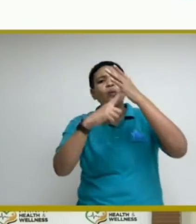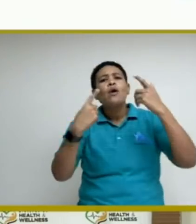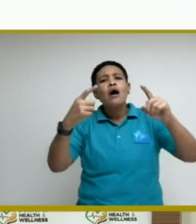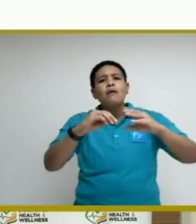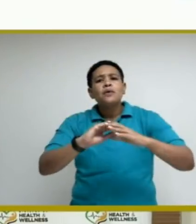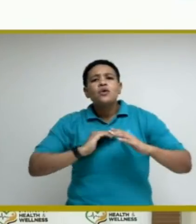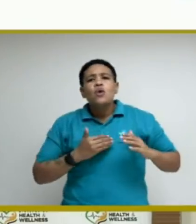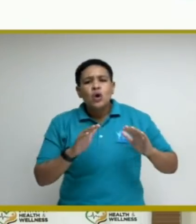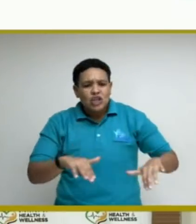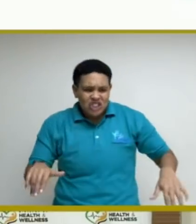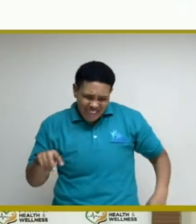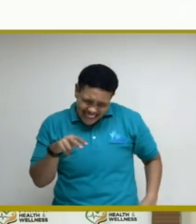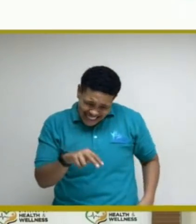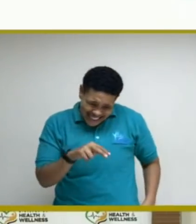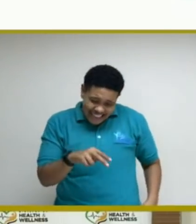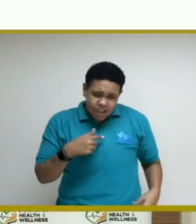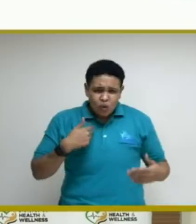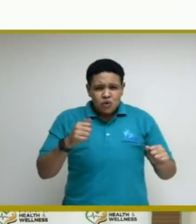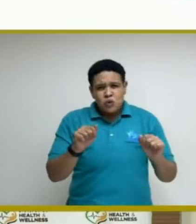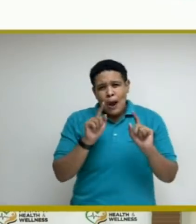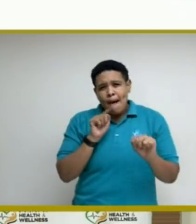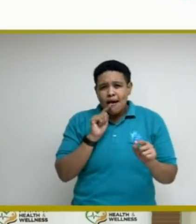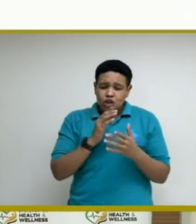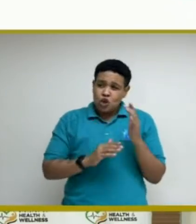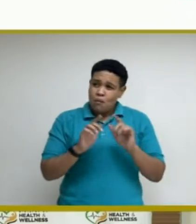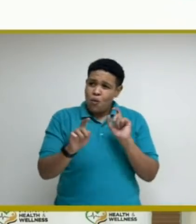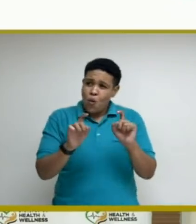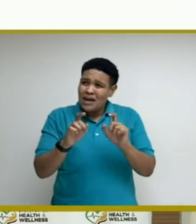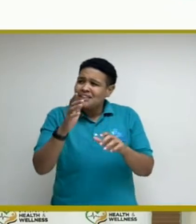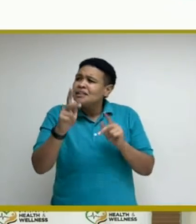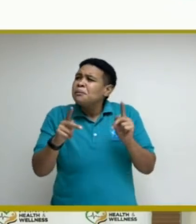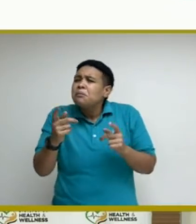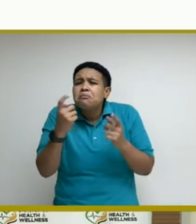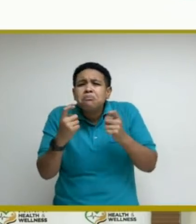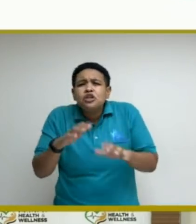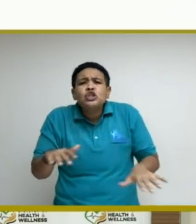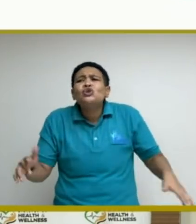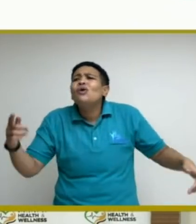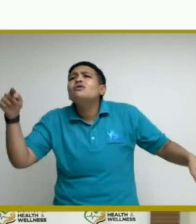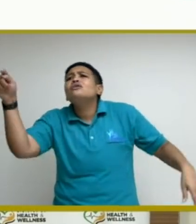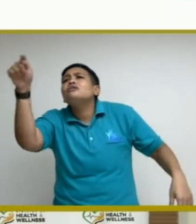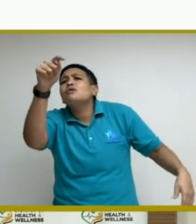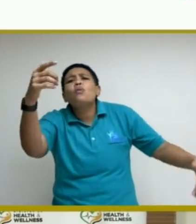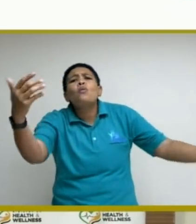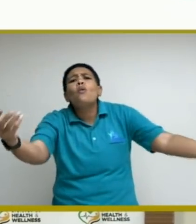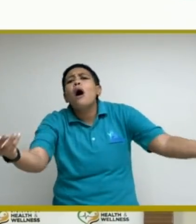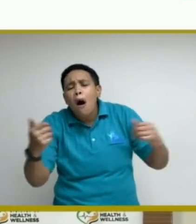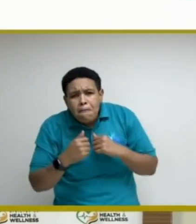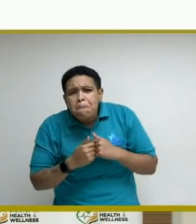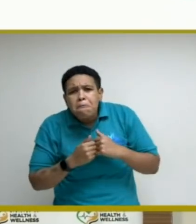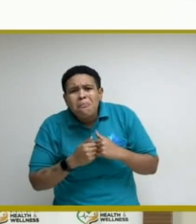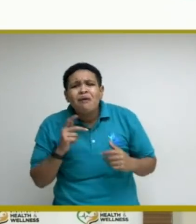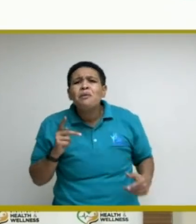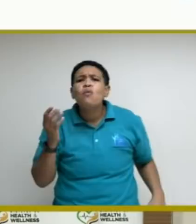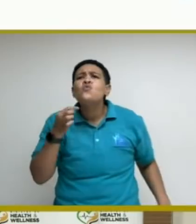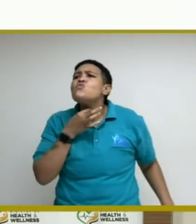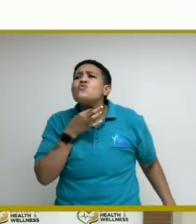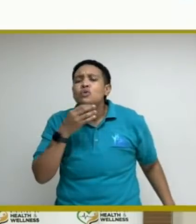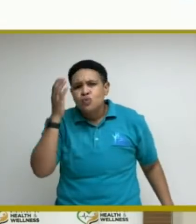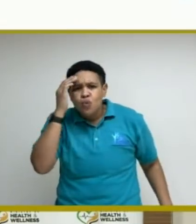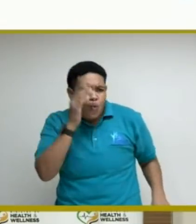children, and so we're trying to answer some of the questions that have been posed to us with regards to the children and